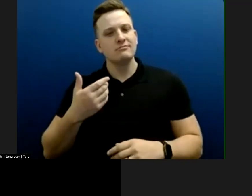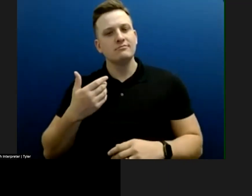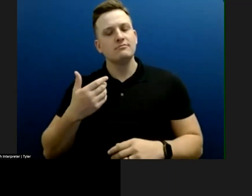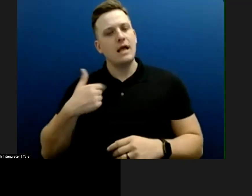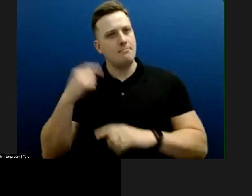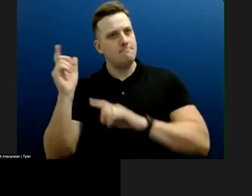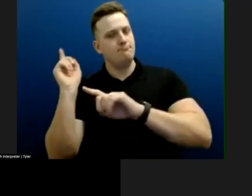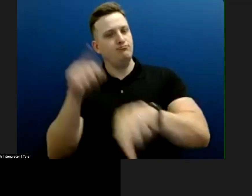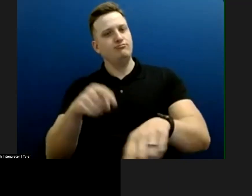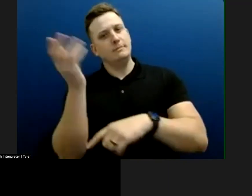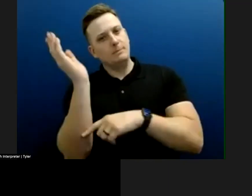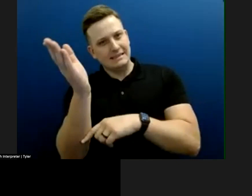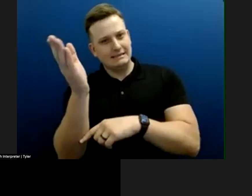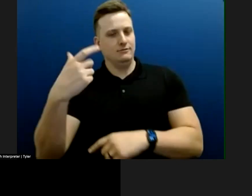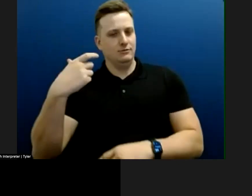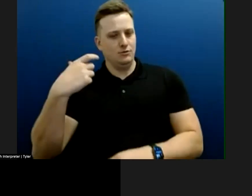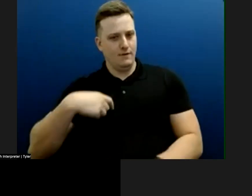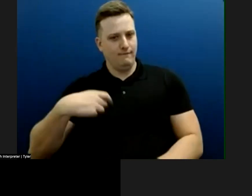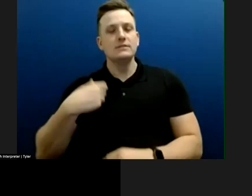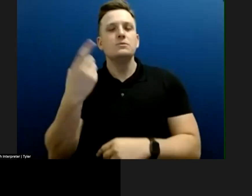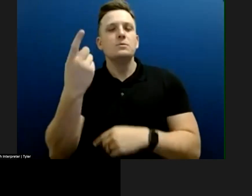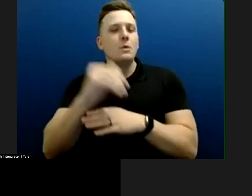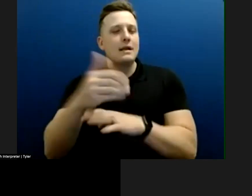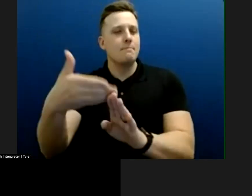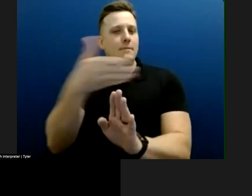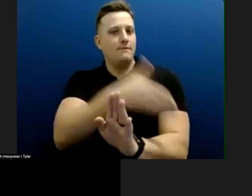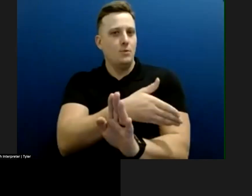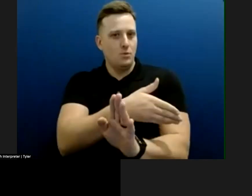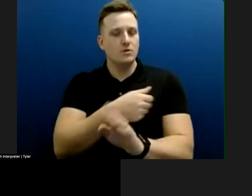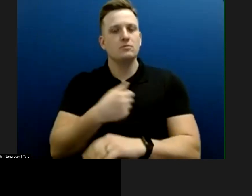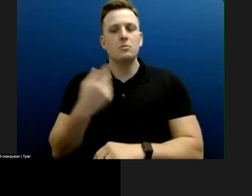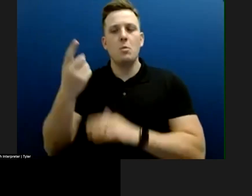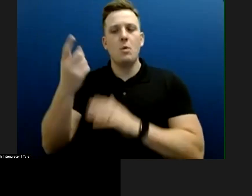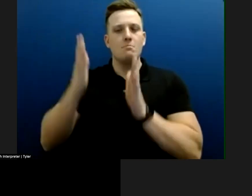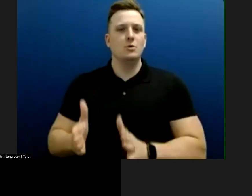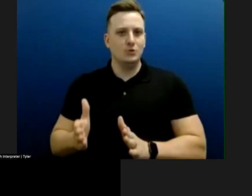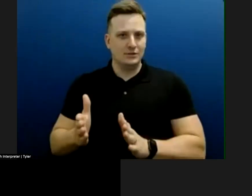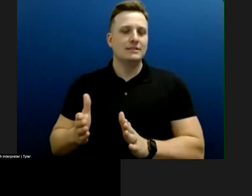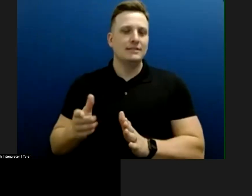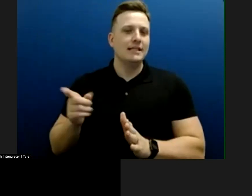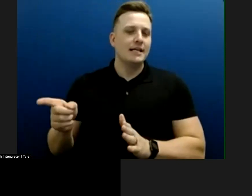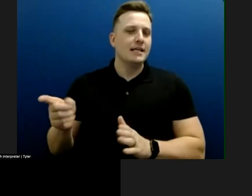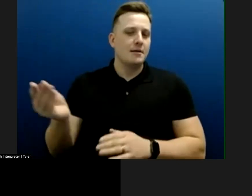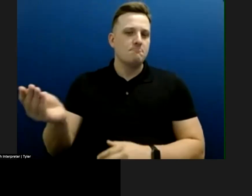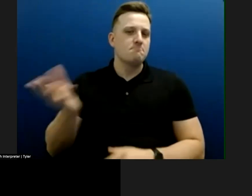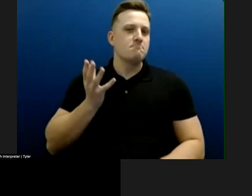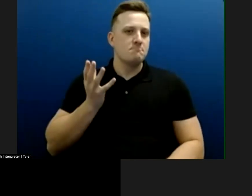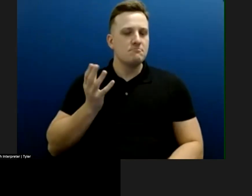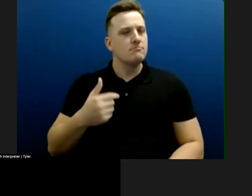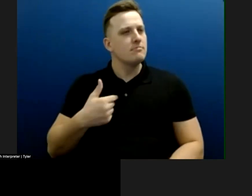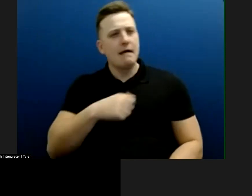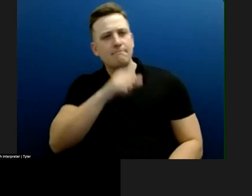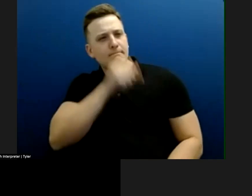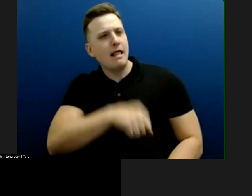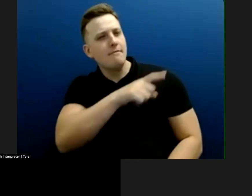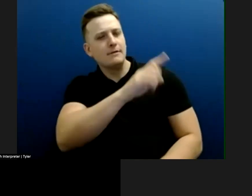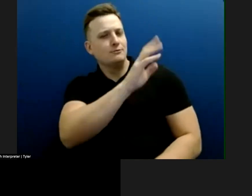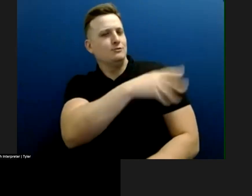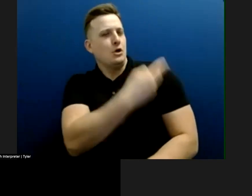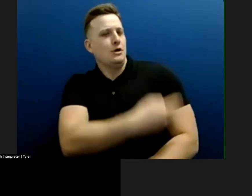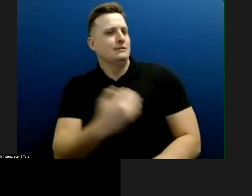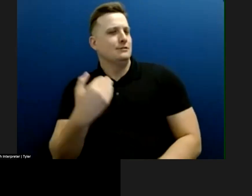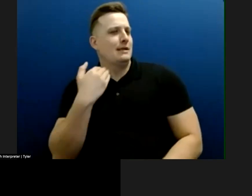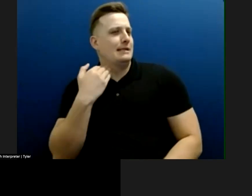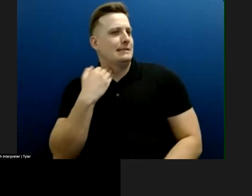delivering a talk at, someone said, "Oh, I really love a Scottish accent. I really love